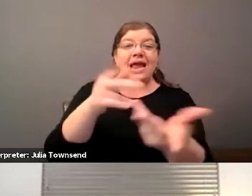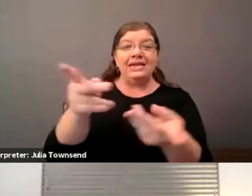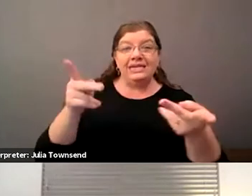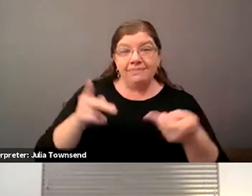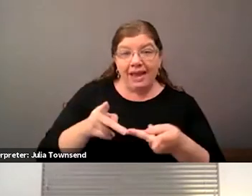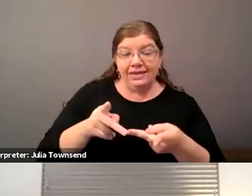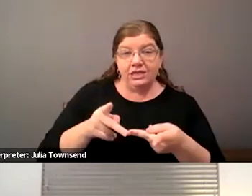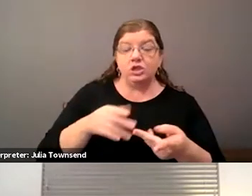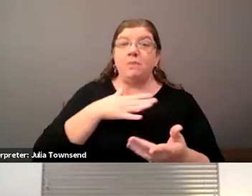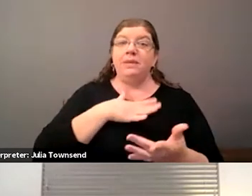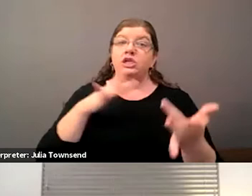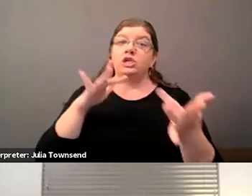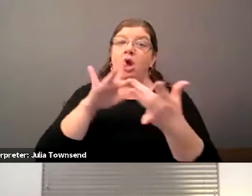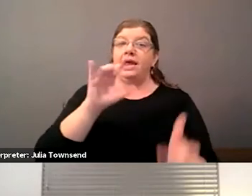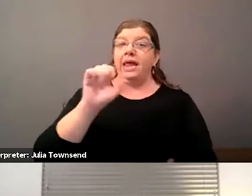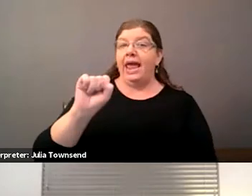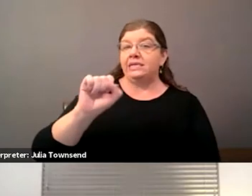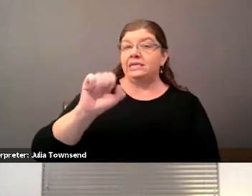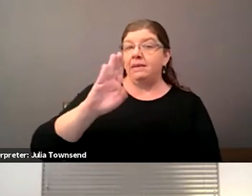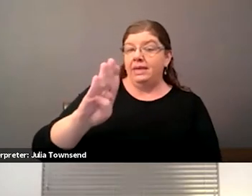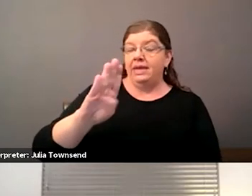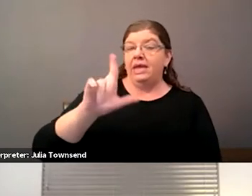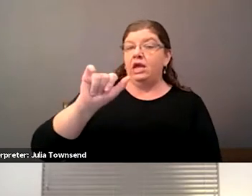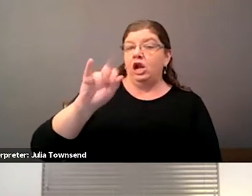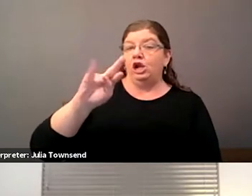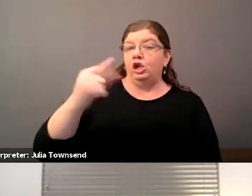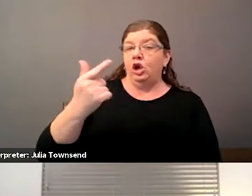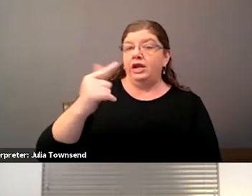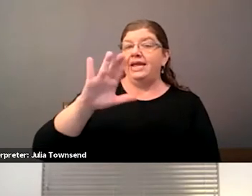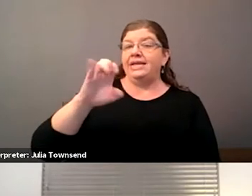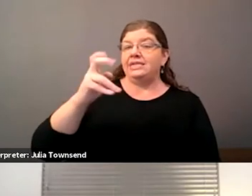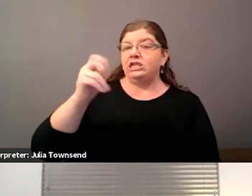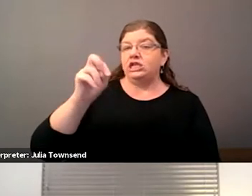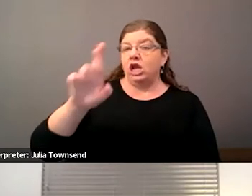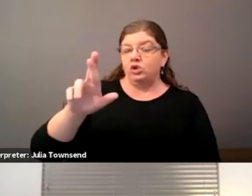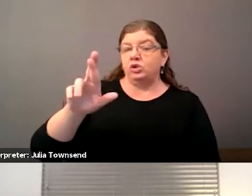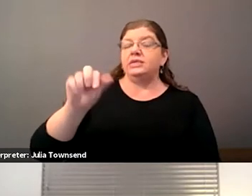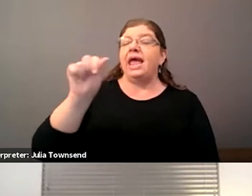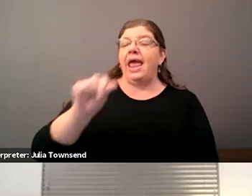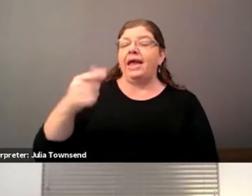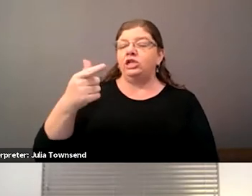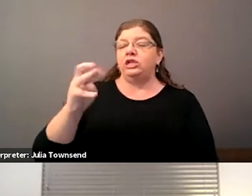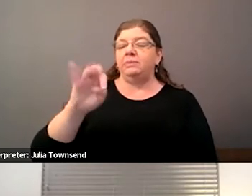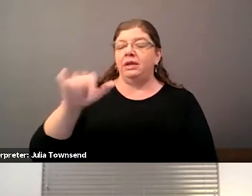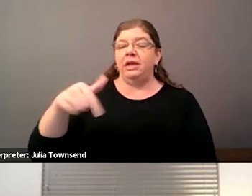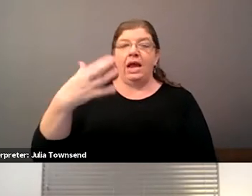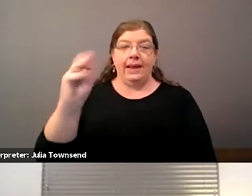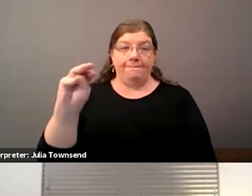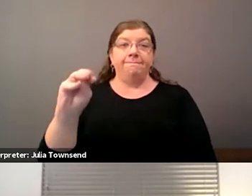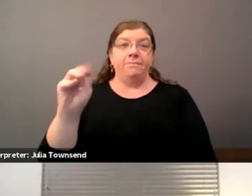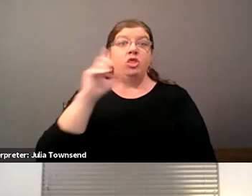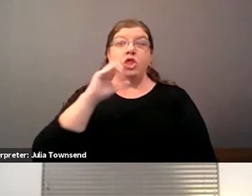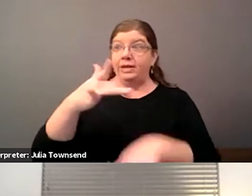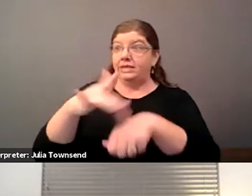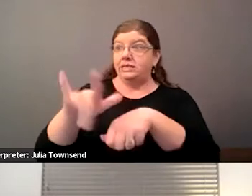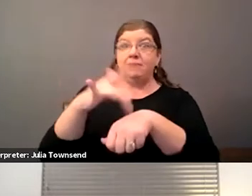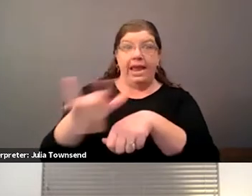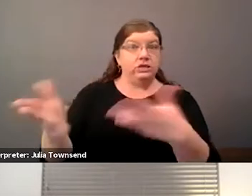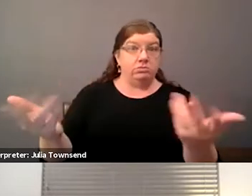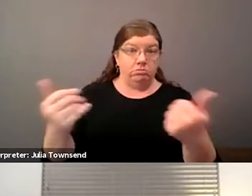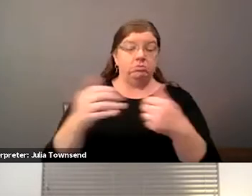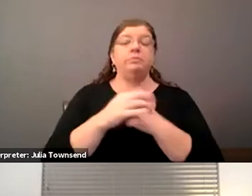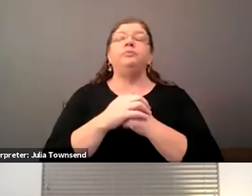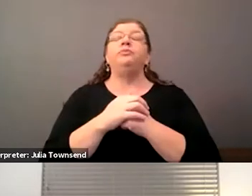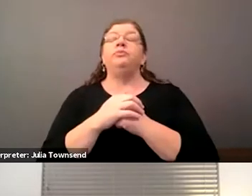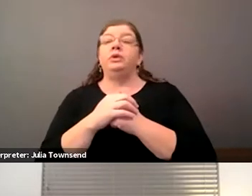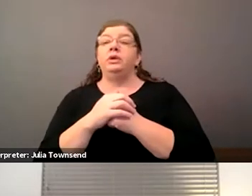please contact sb learning centers at gmail.com there is space regarding